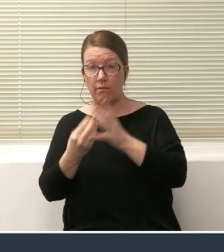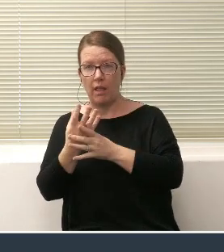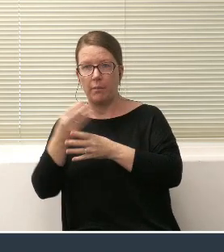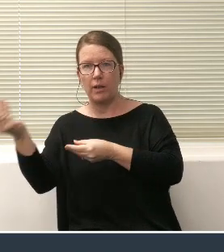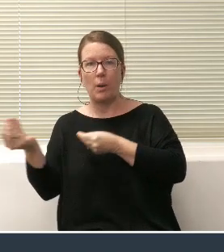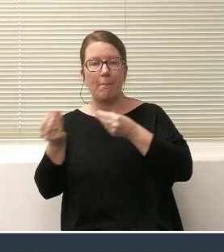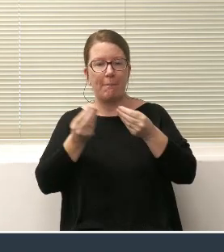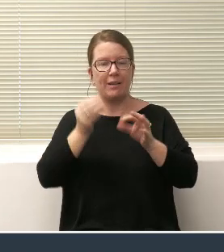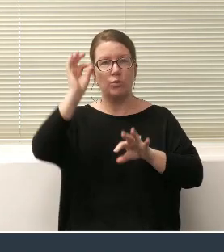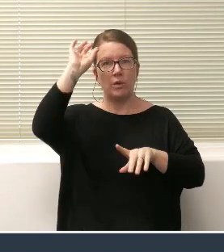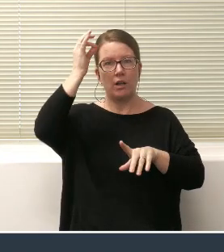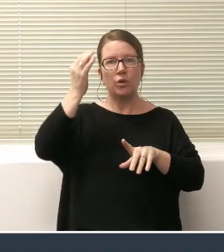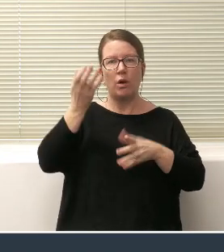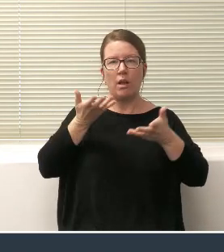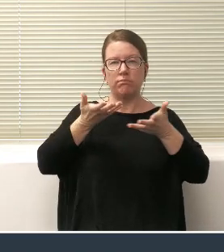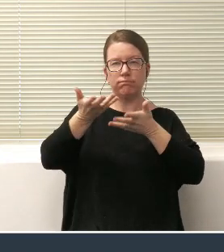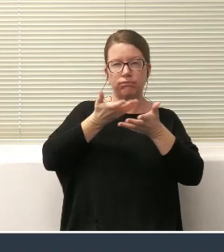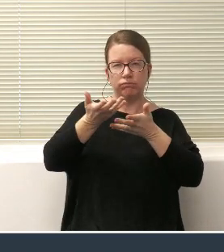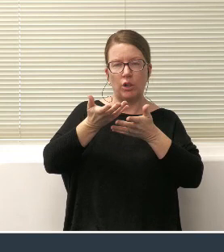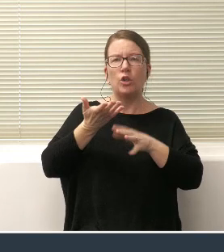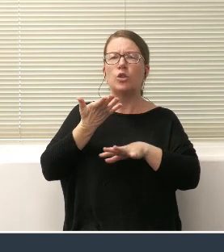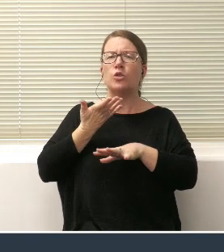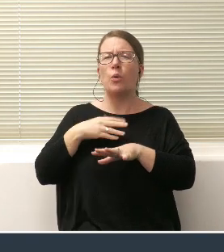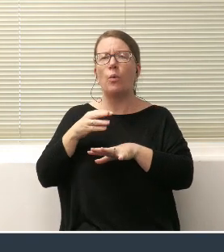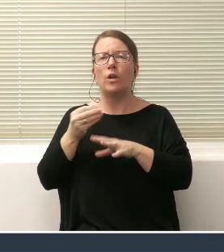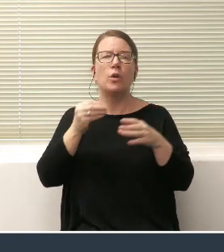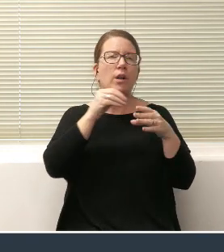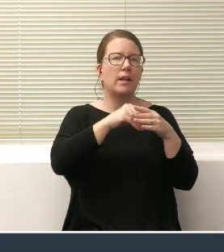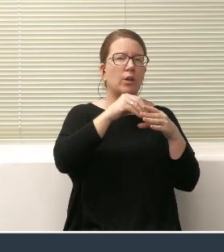rather than including it in the kind of